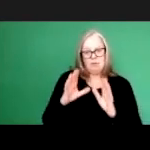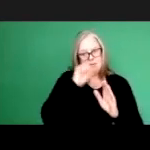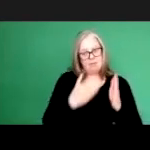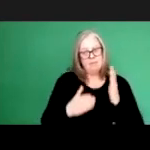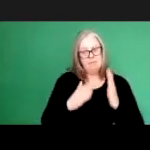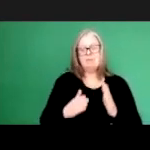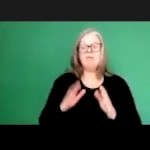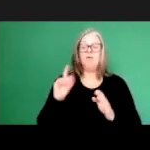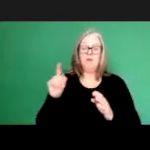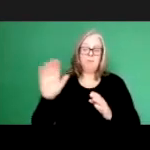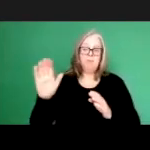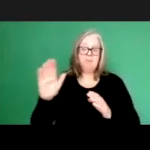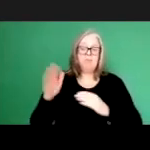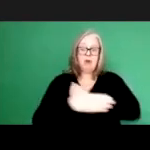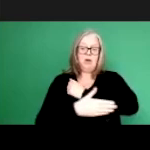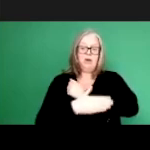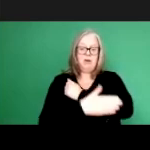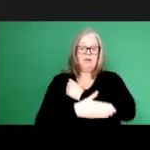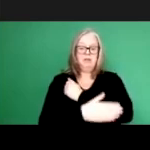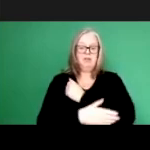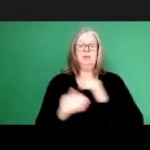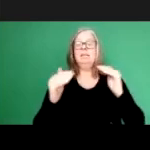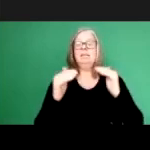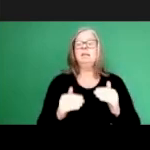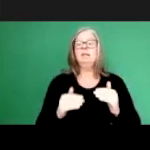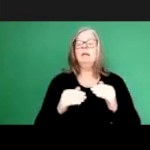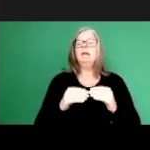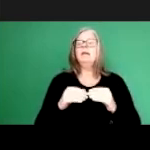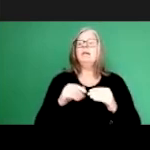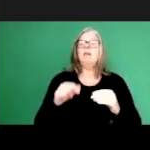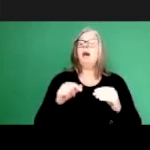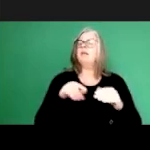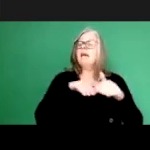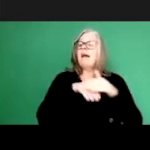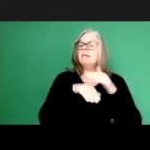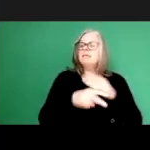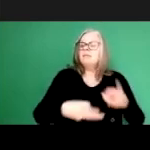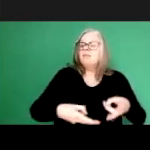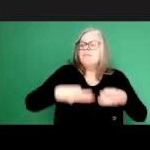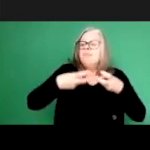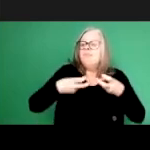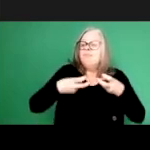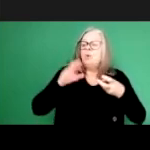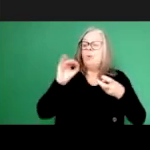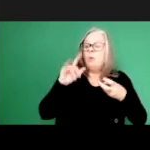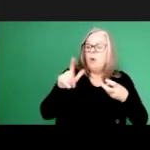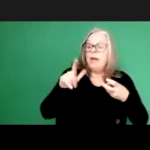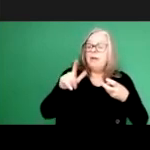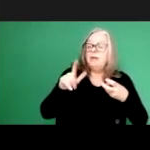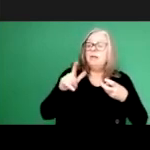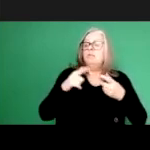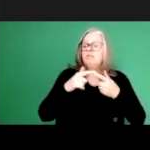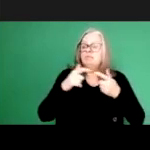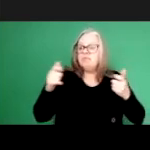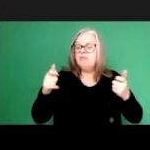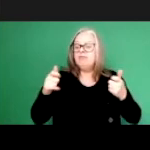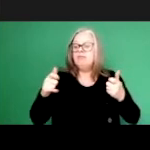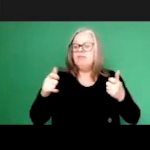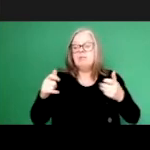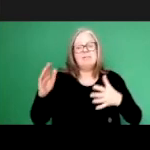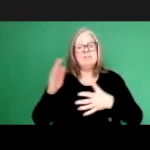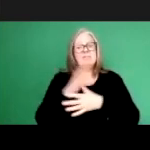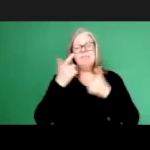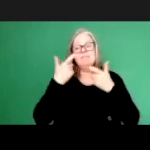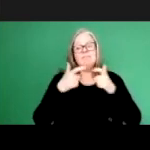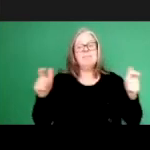the US military's position to secure access to oil and extractive resources for the US military, which has the single largest footprint, carbon